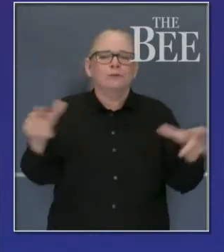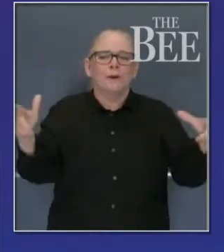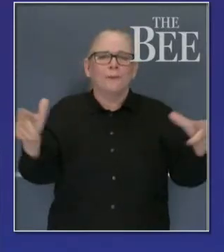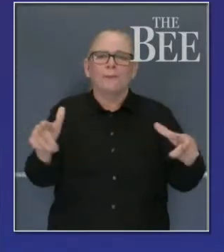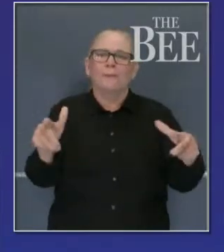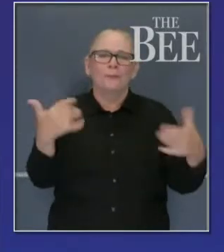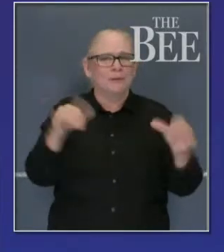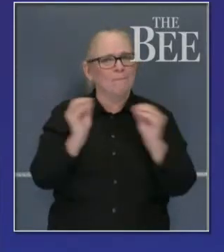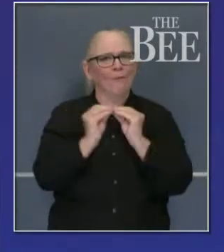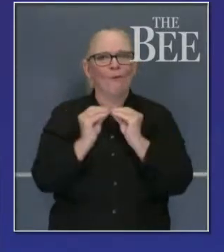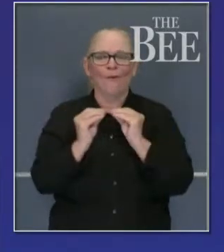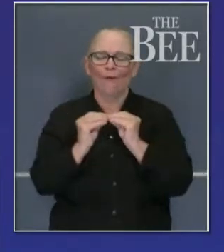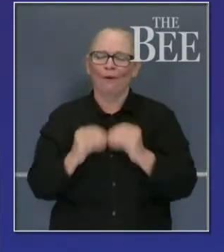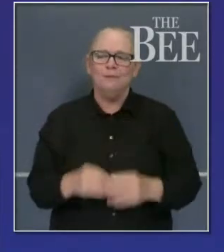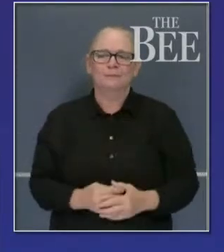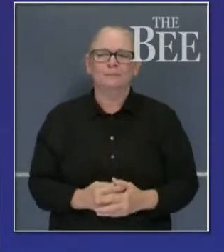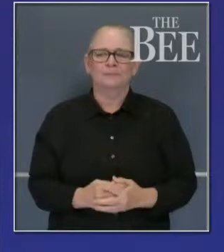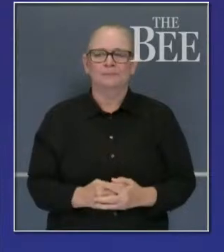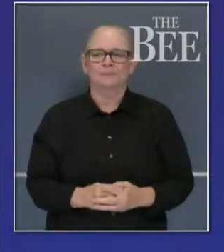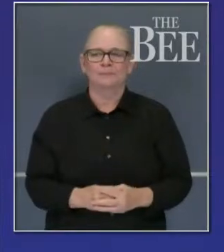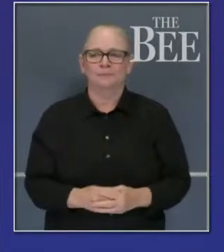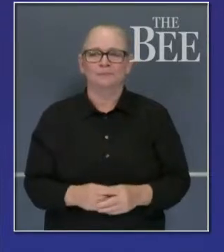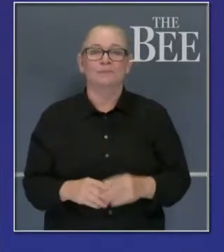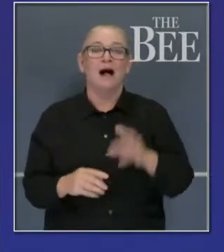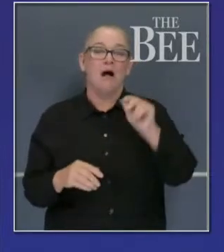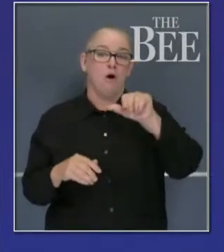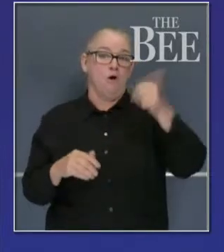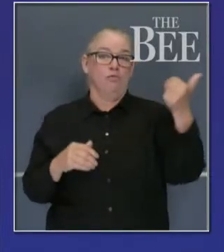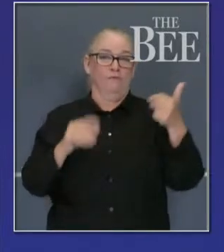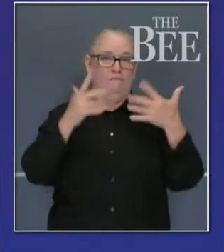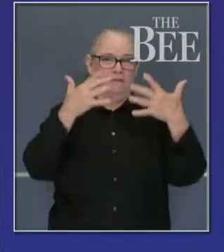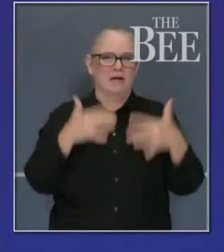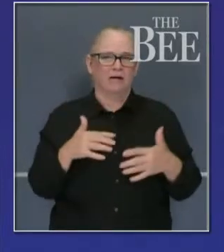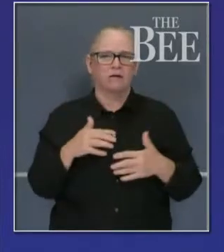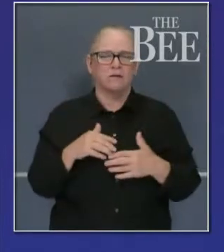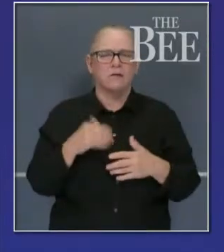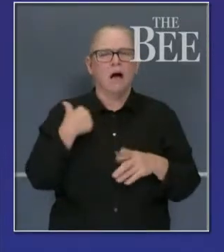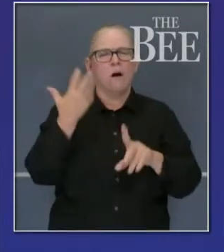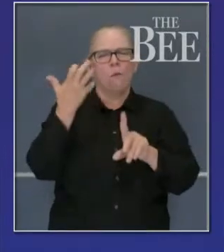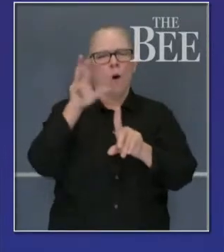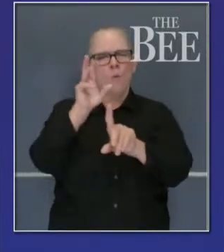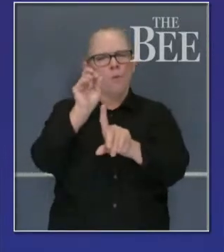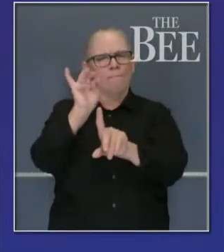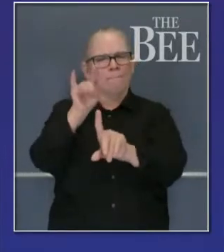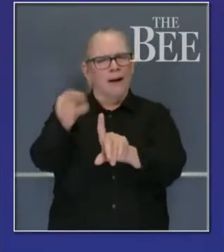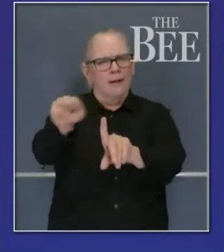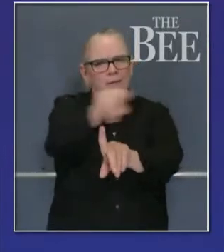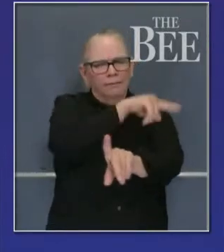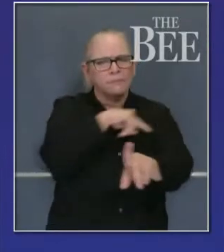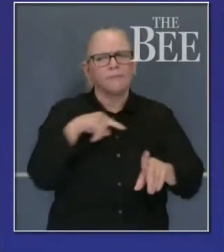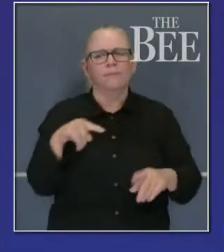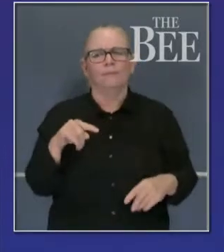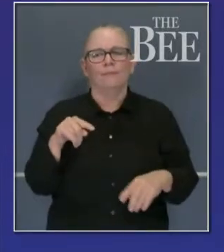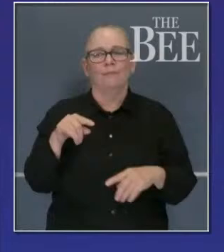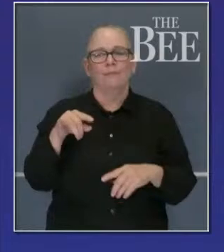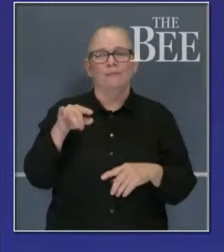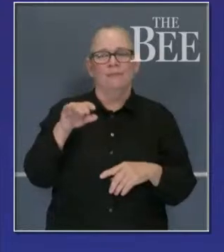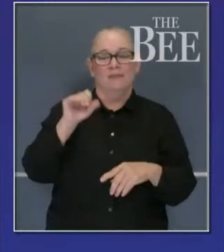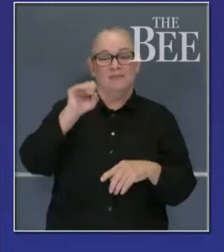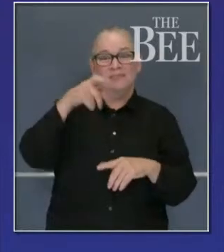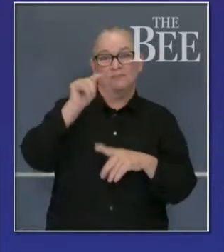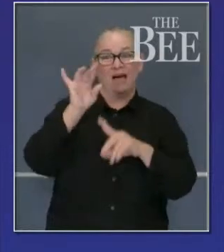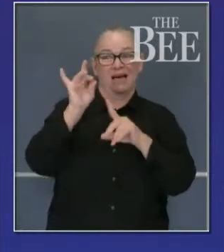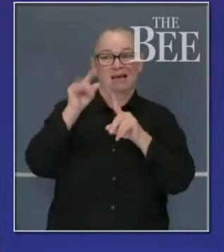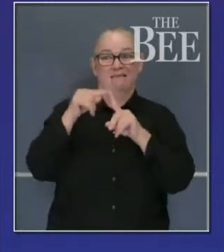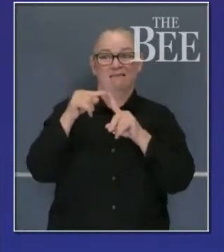been active for some time, I reminded you a week or so ago on the 8th of September that one of the largest